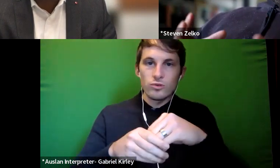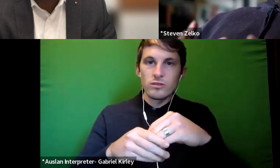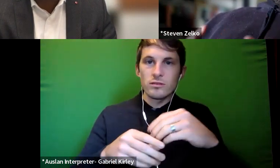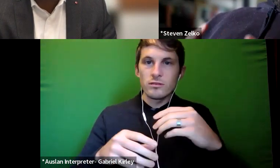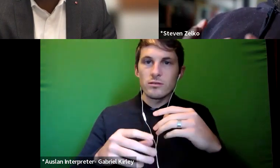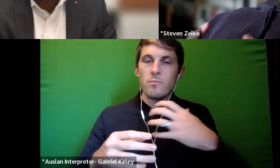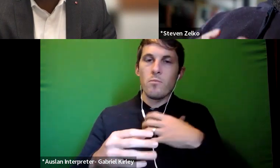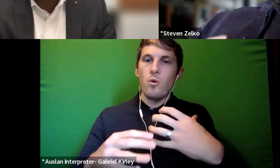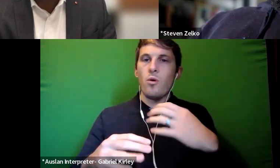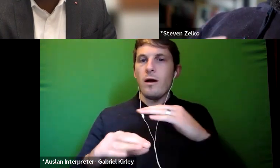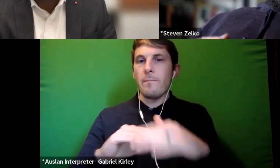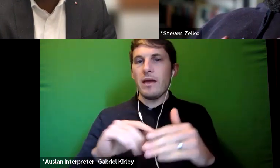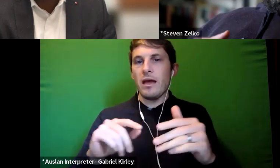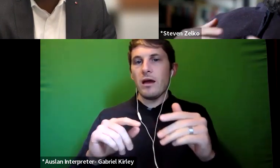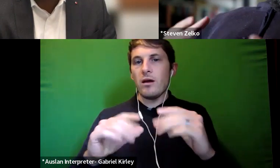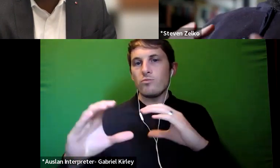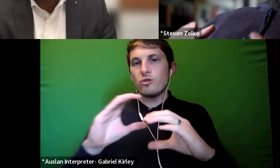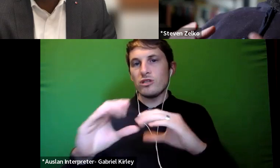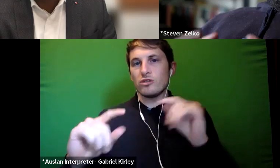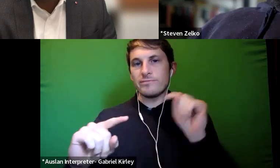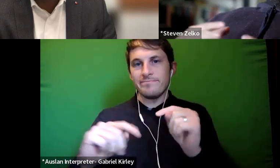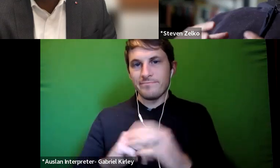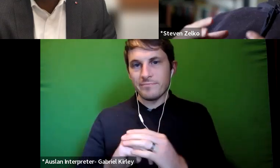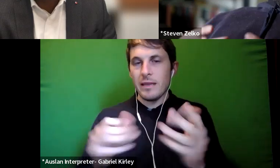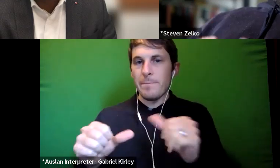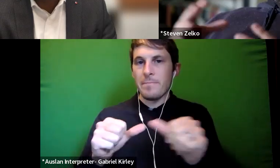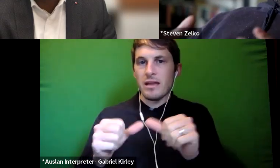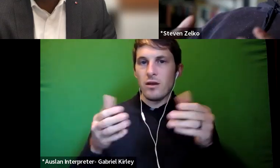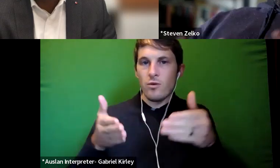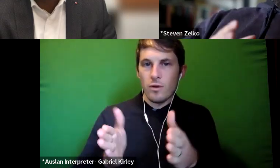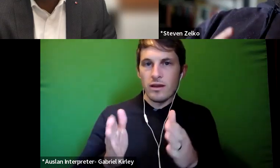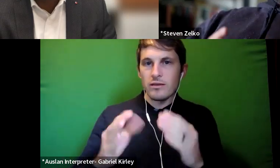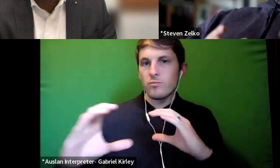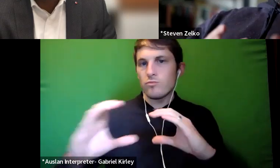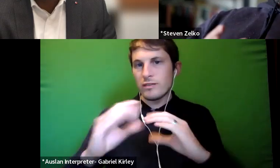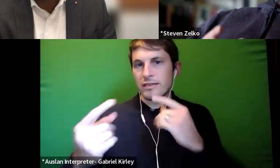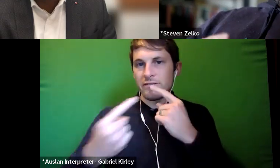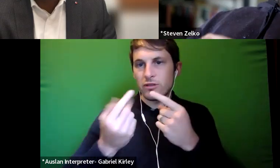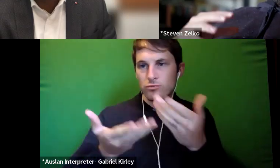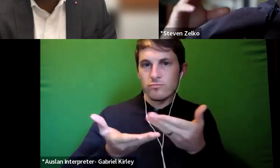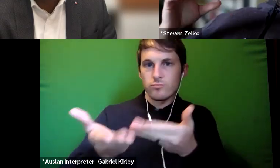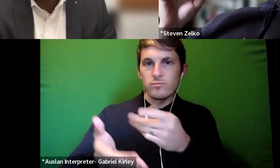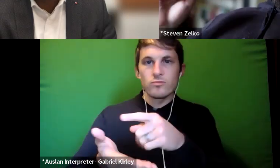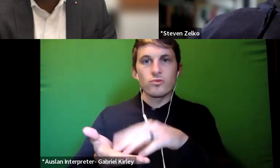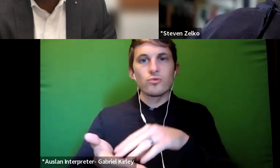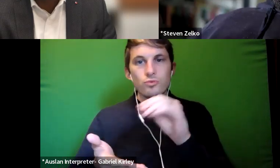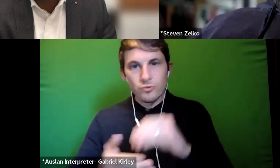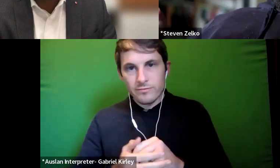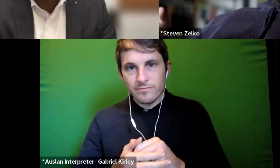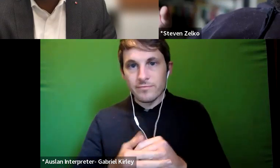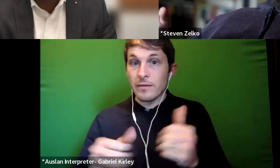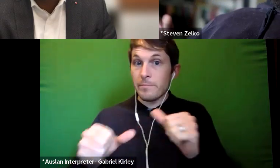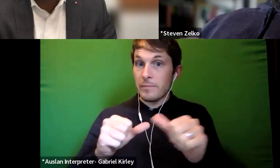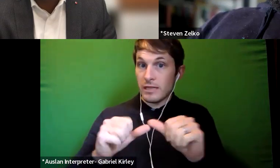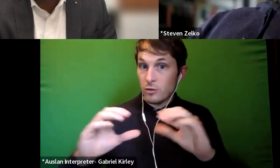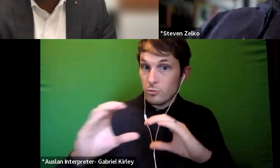communication. So it's about better practices in communicating the things that we're trying to get through to students. So when better communication comes